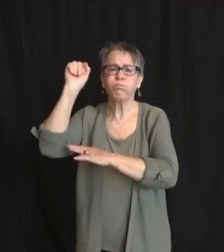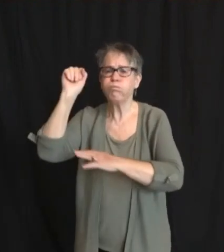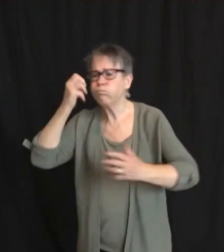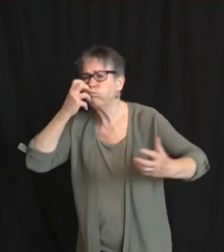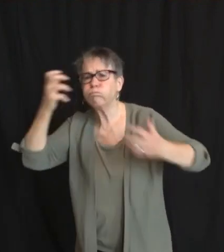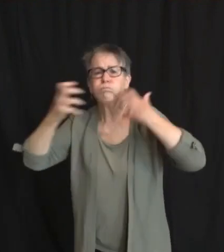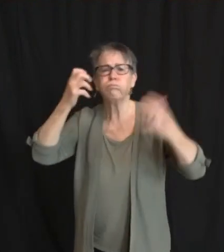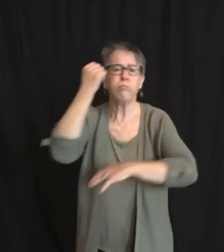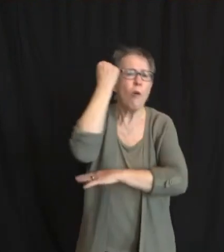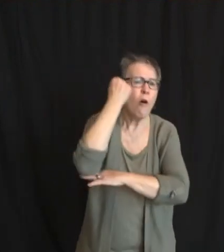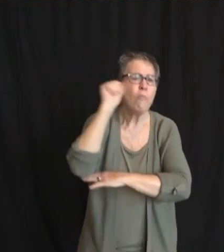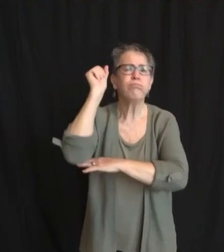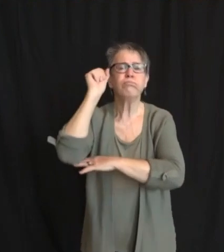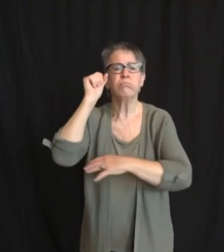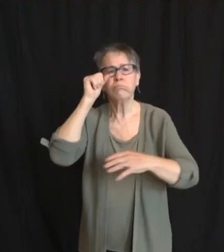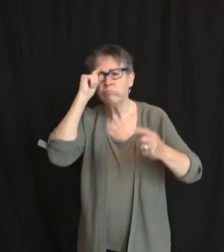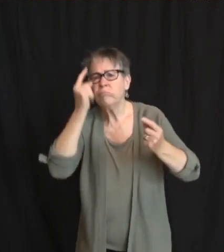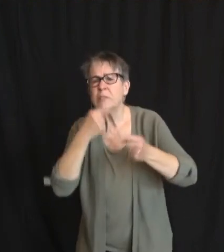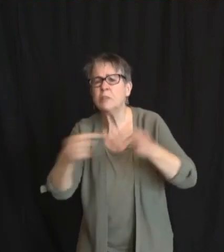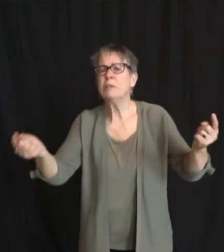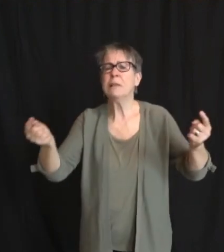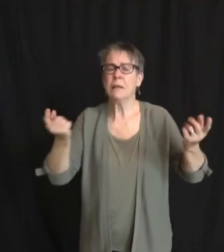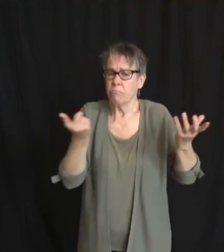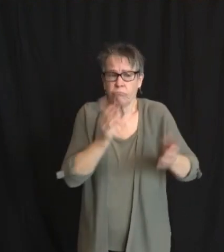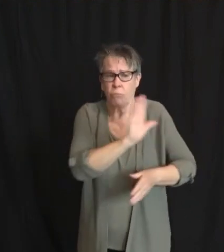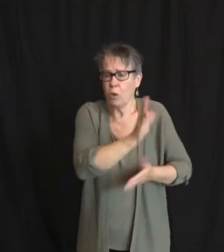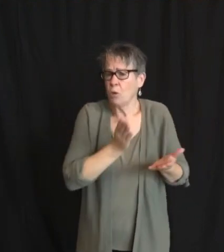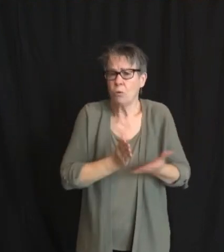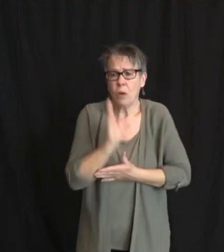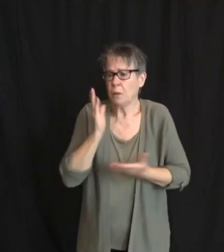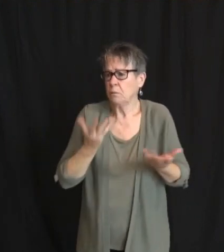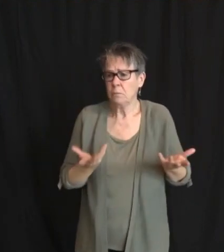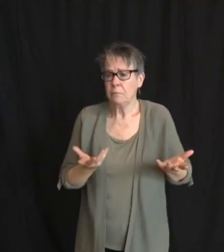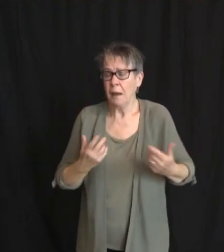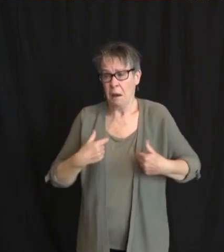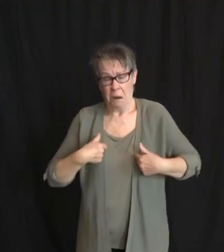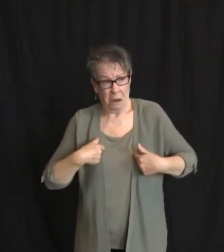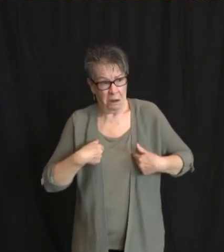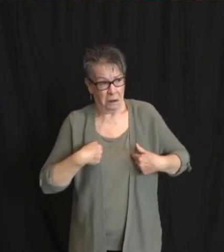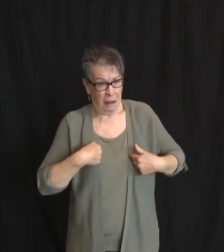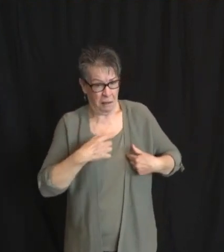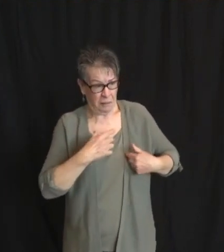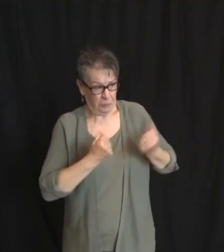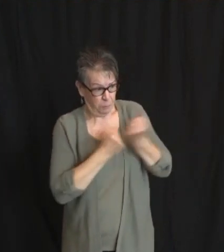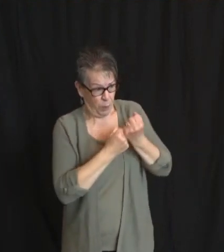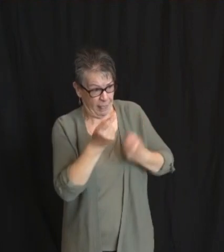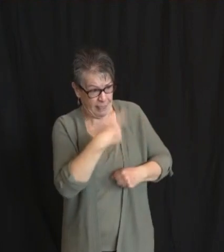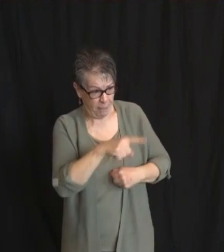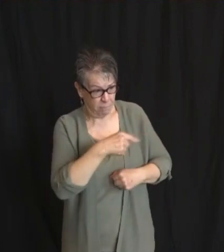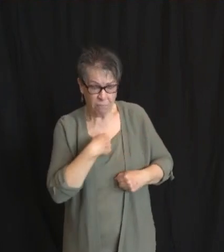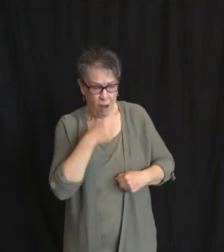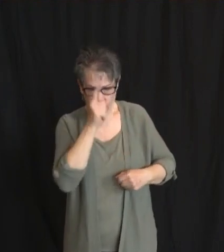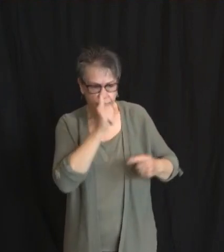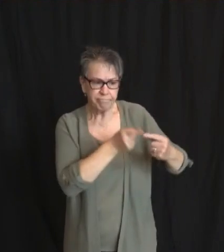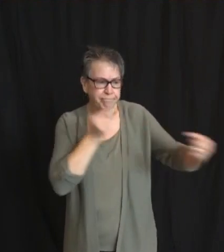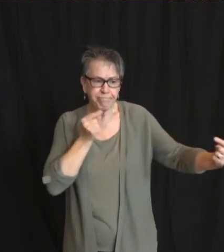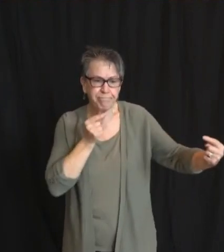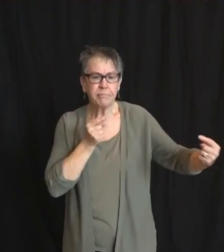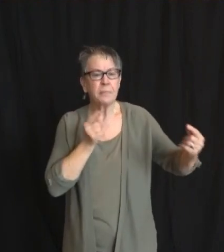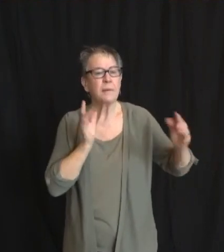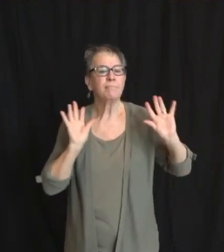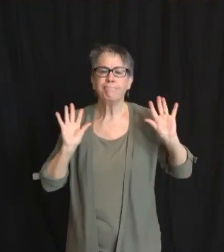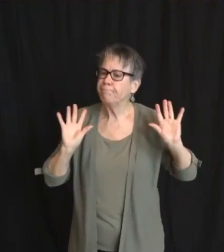flying the American flag, implying that we don't fly it. I fly 5 of them at my house. I love my country. I love my state. We all do. We're trying to save